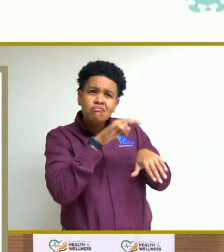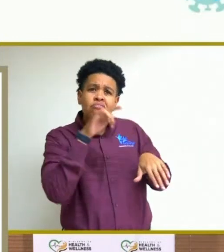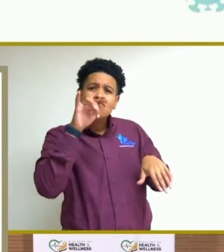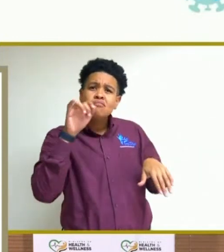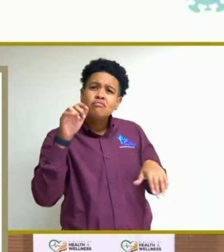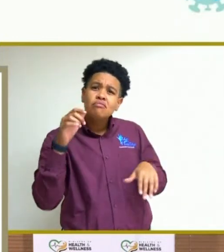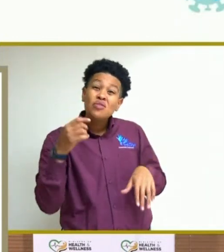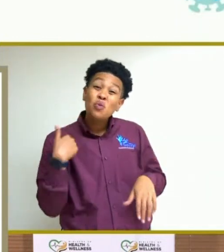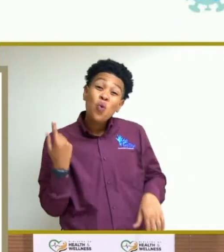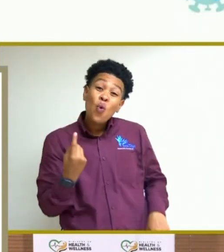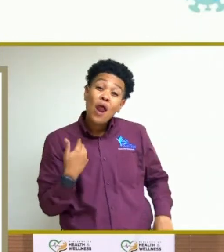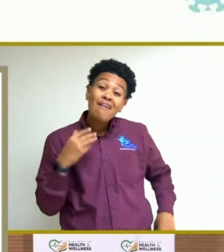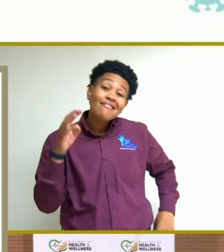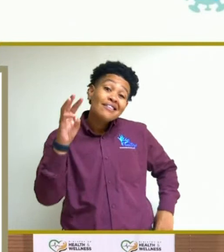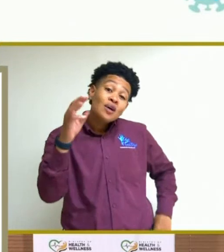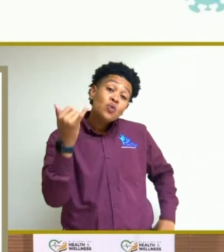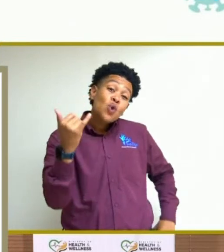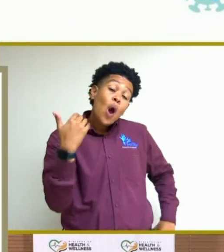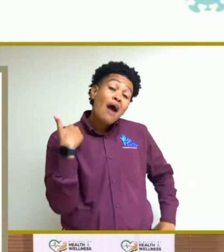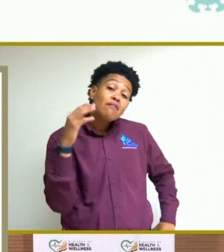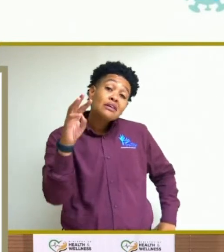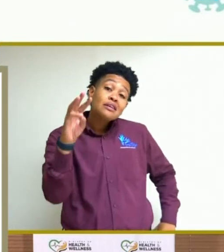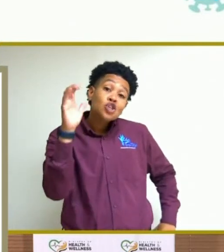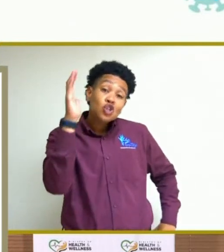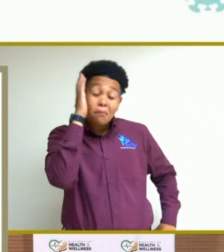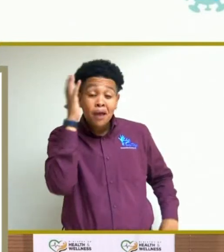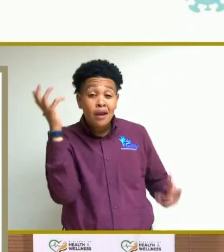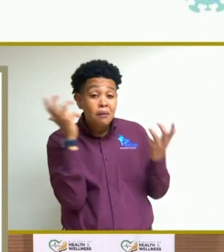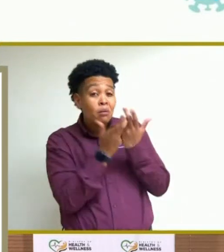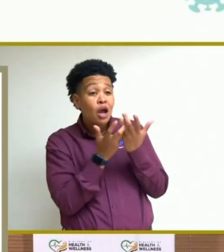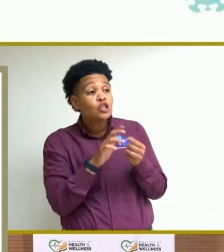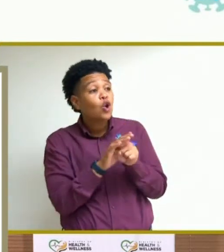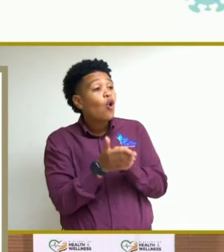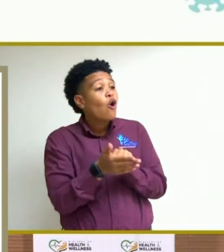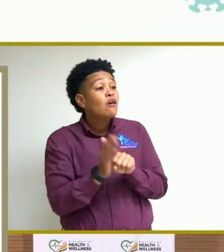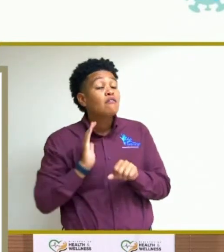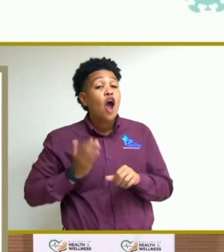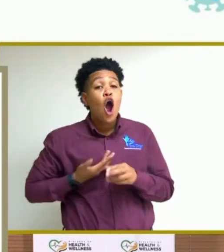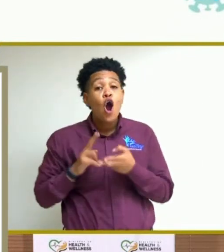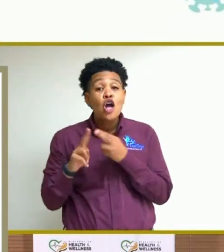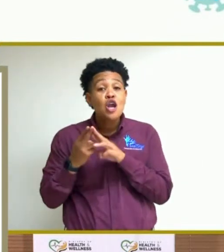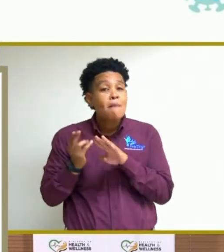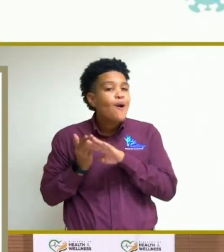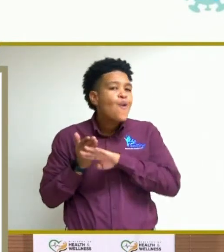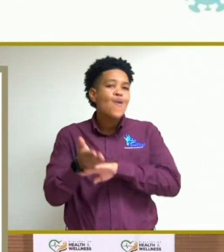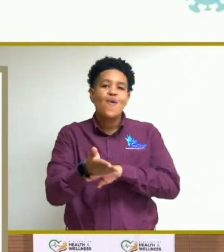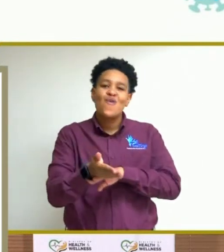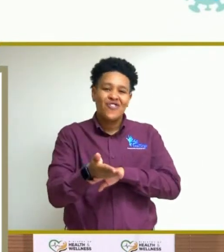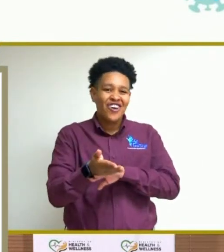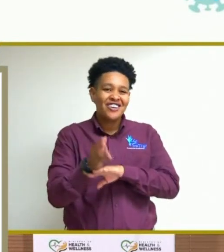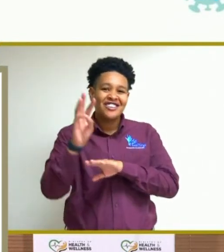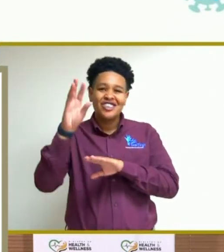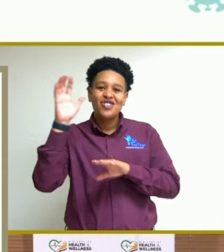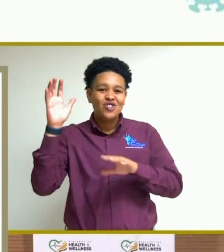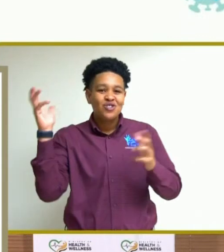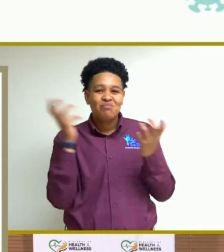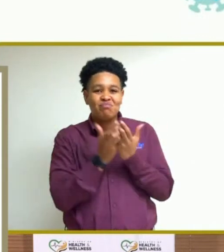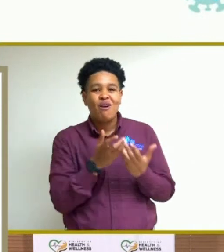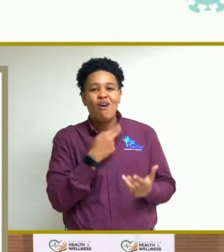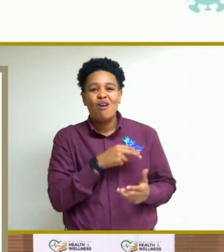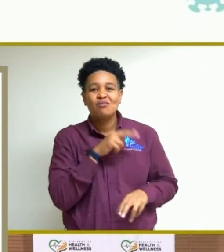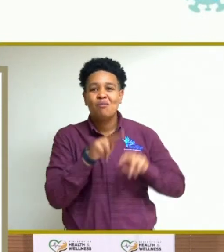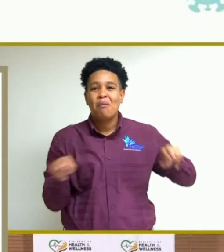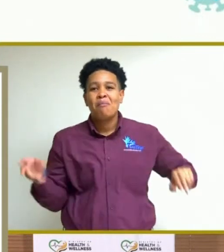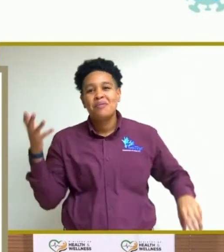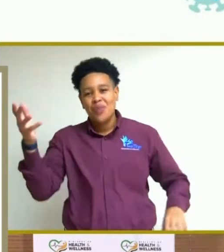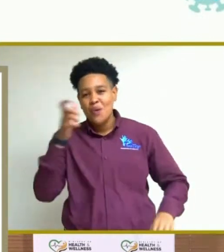600 beds that are dedicated to COVID, and our numbers are above that in terms of the hospitalizations. What